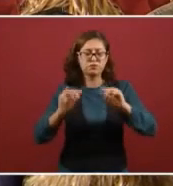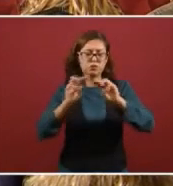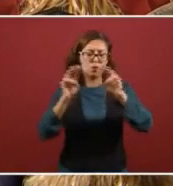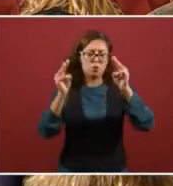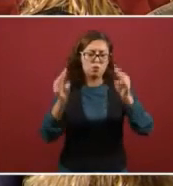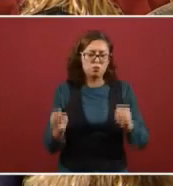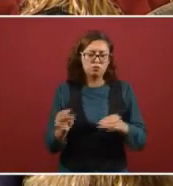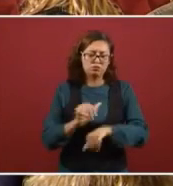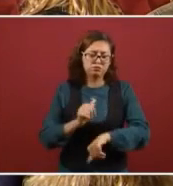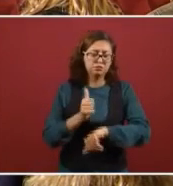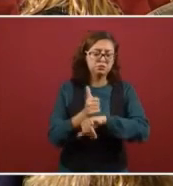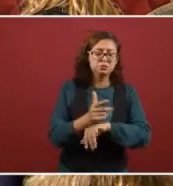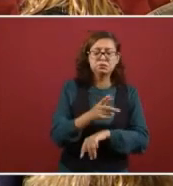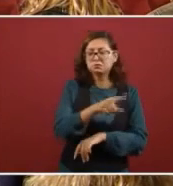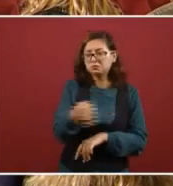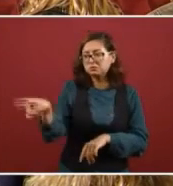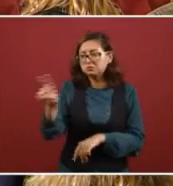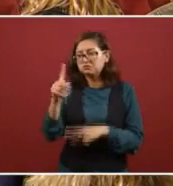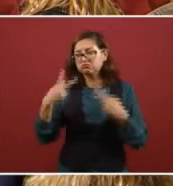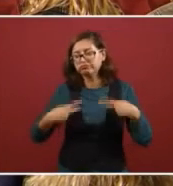model, and we're